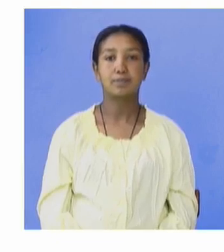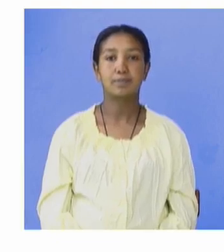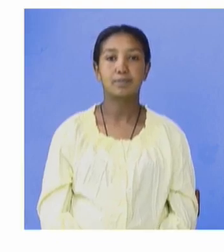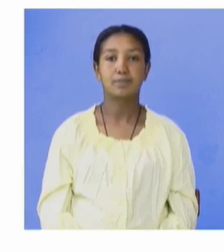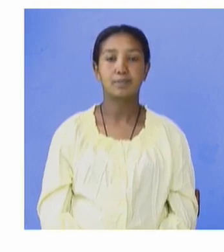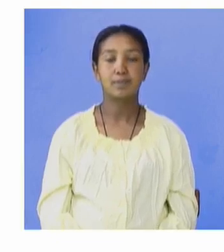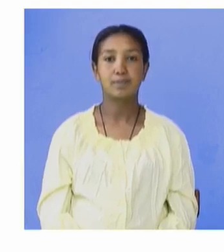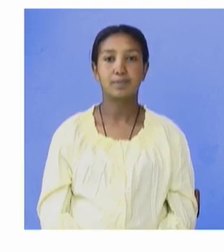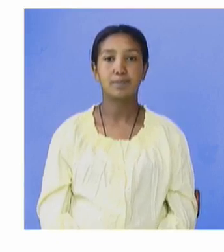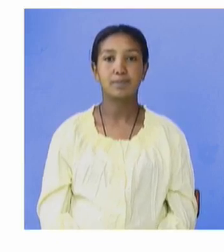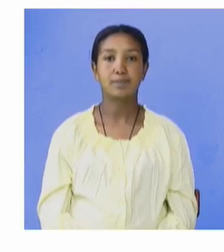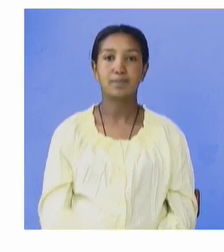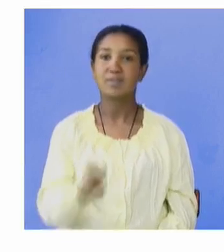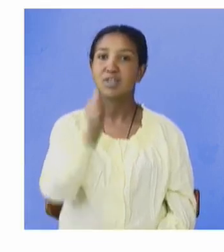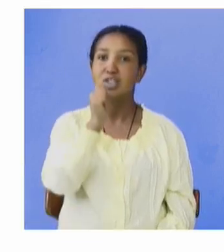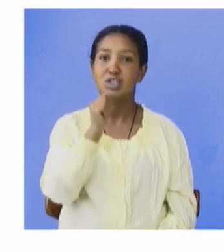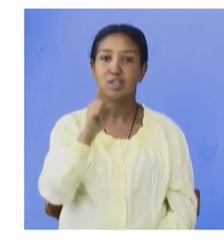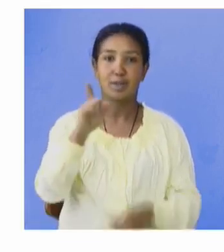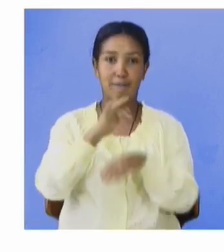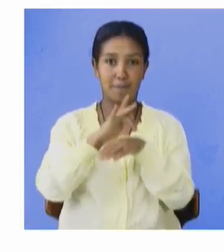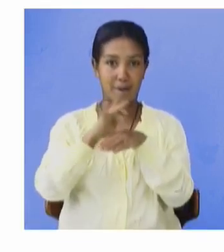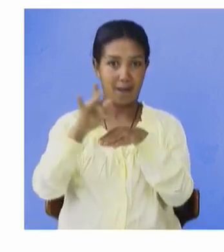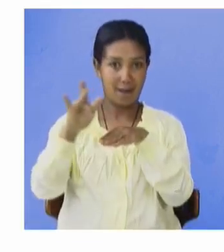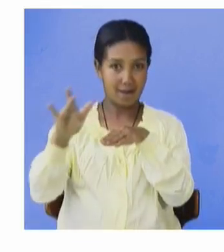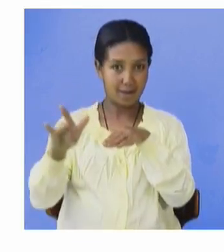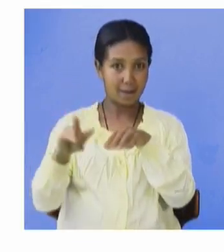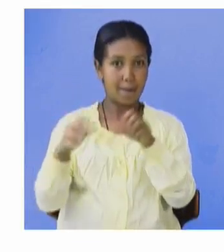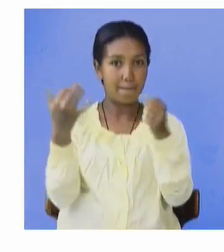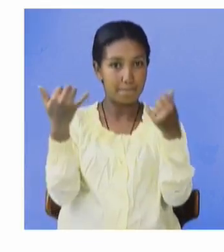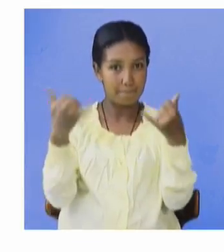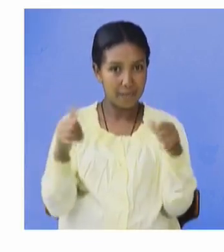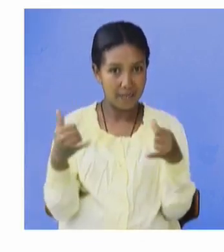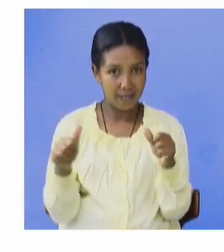She blank play